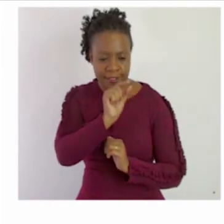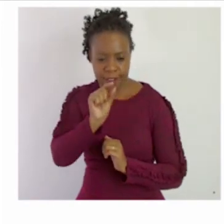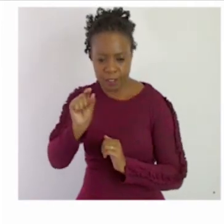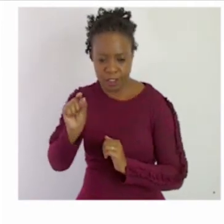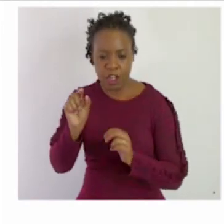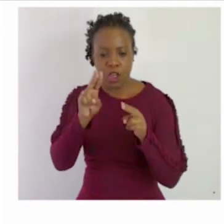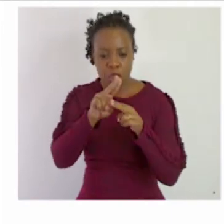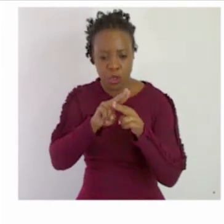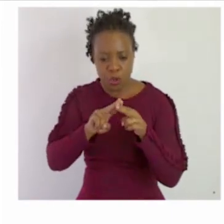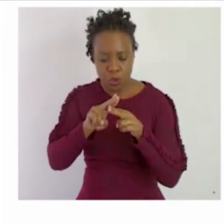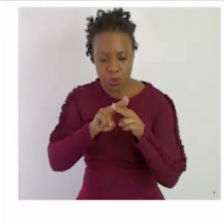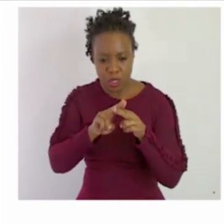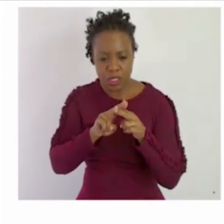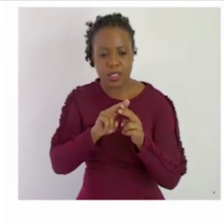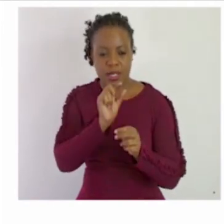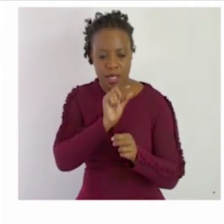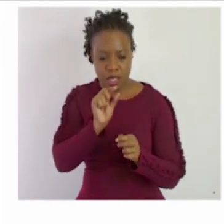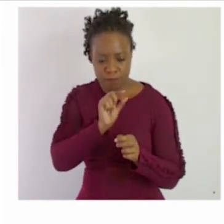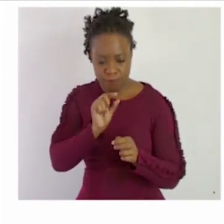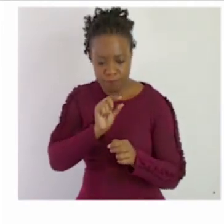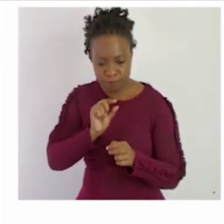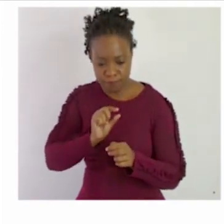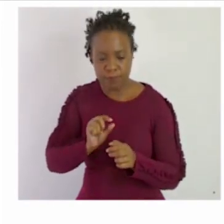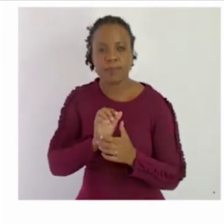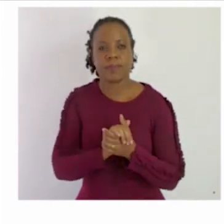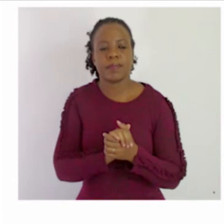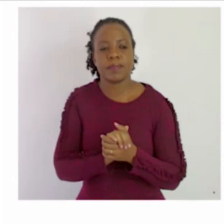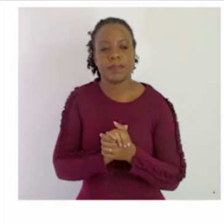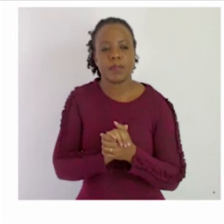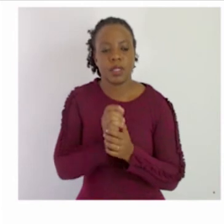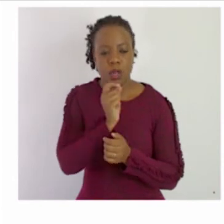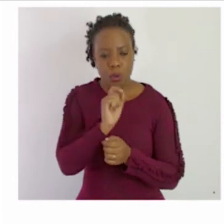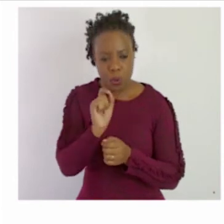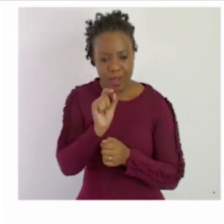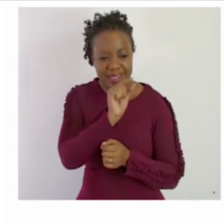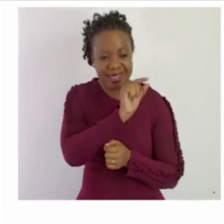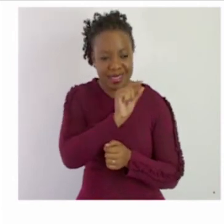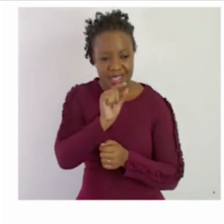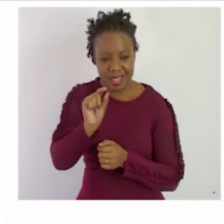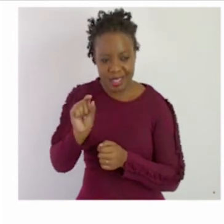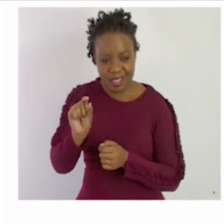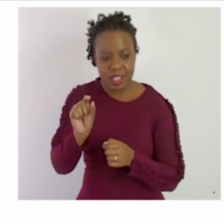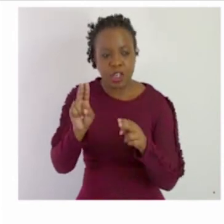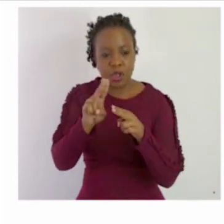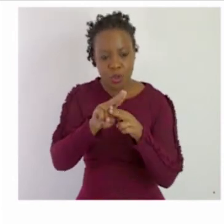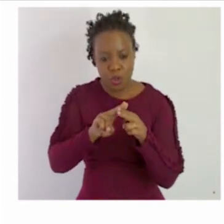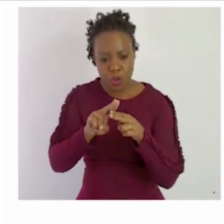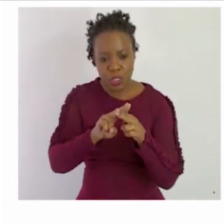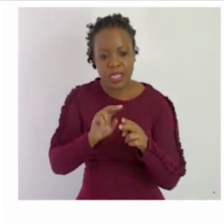each abstract noun given. Write a sentence with each abstract